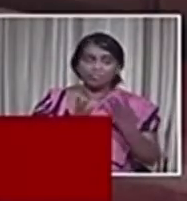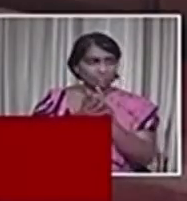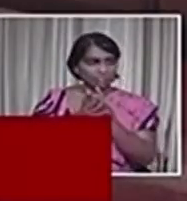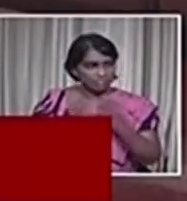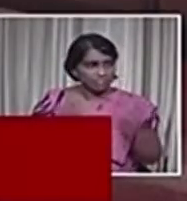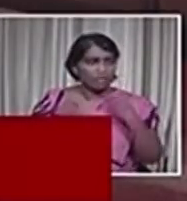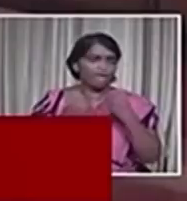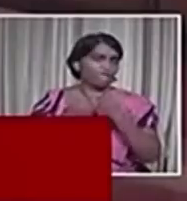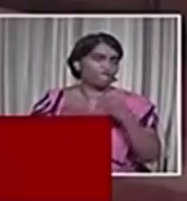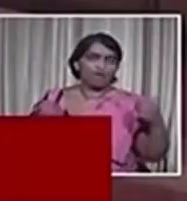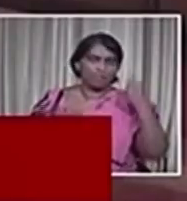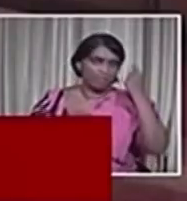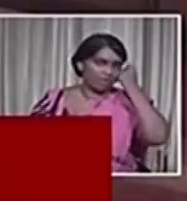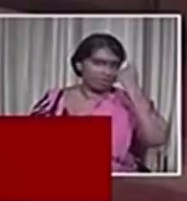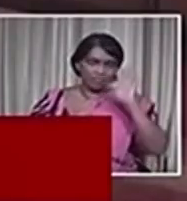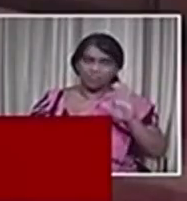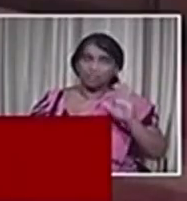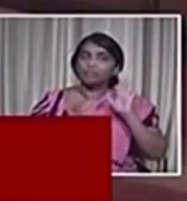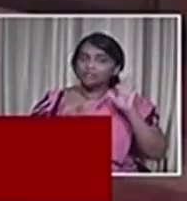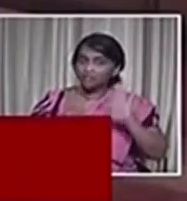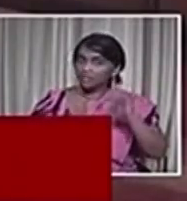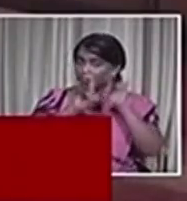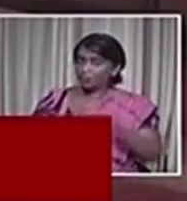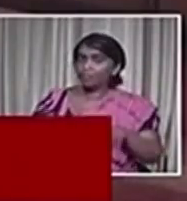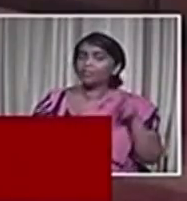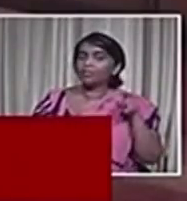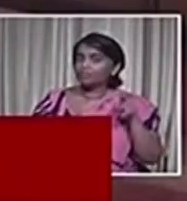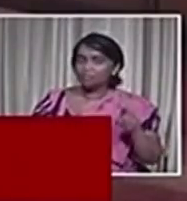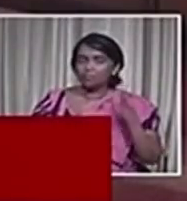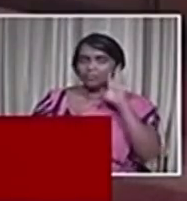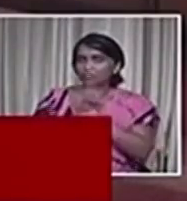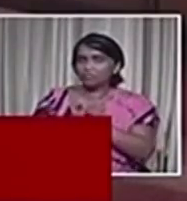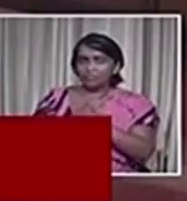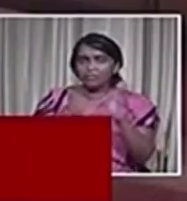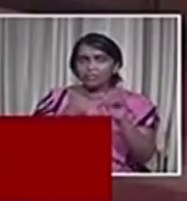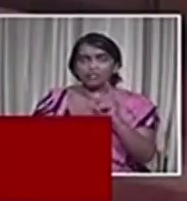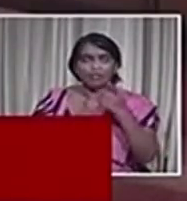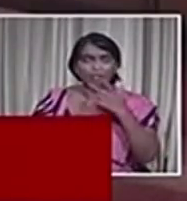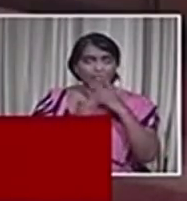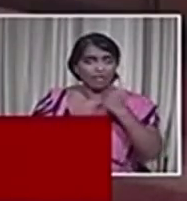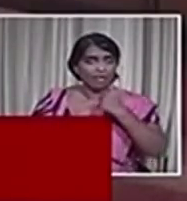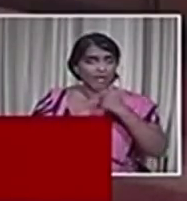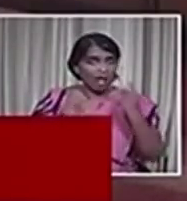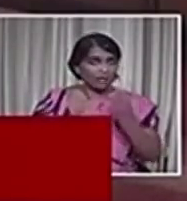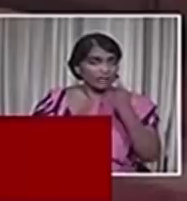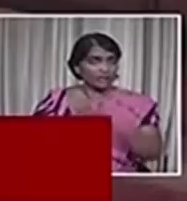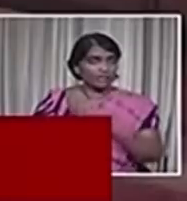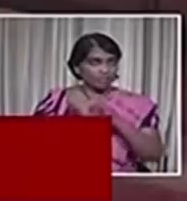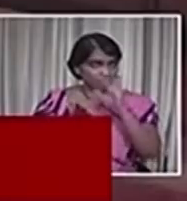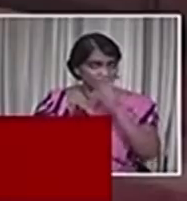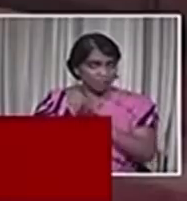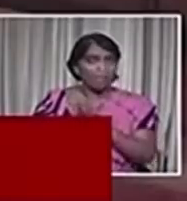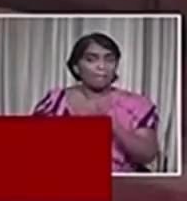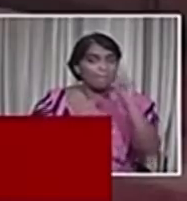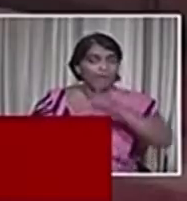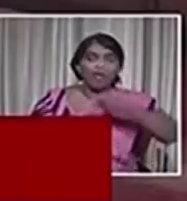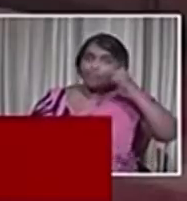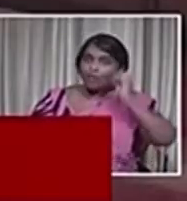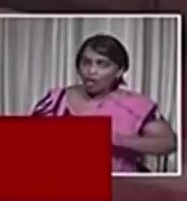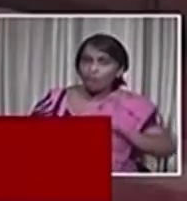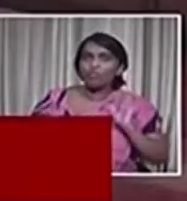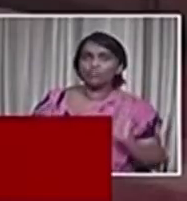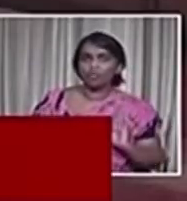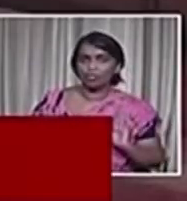be running scared to have a vote taken in Parliament, but they can't escape from